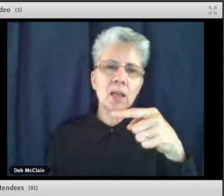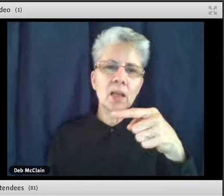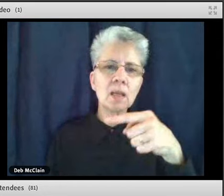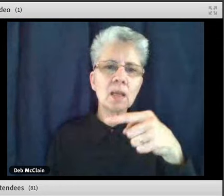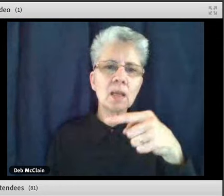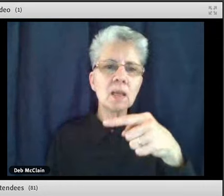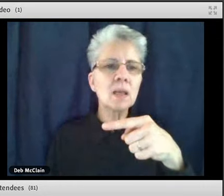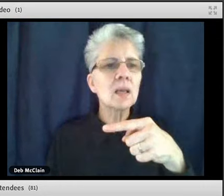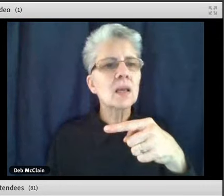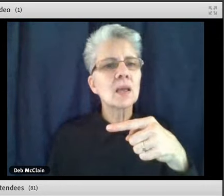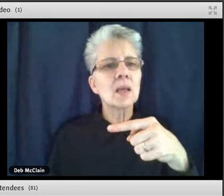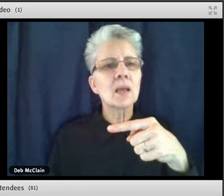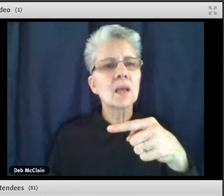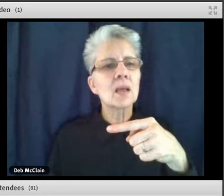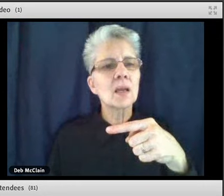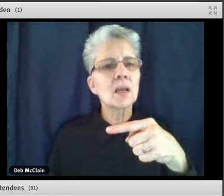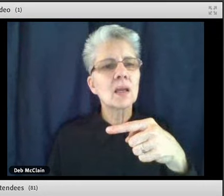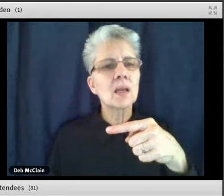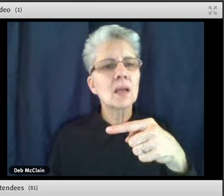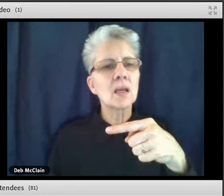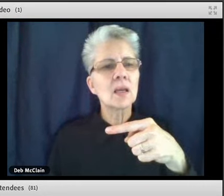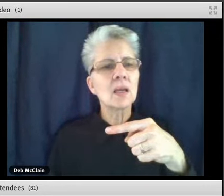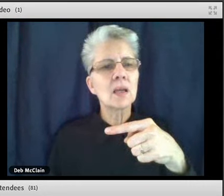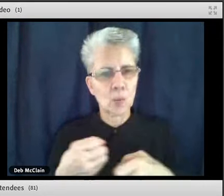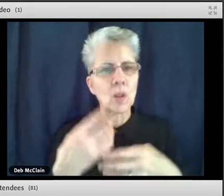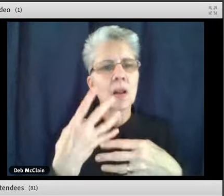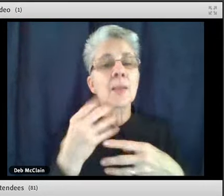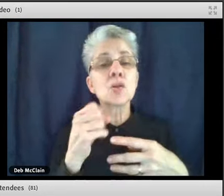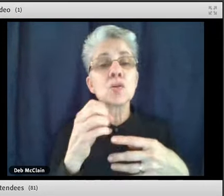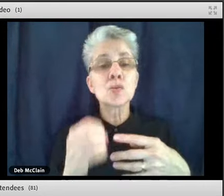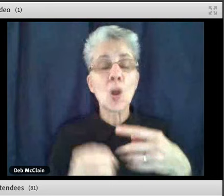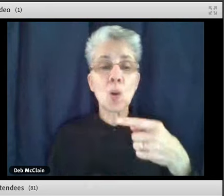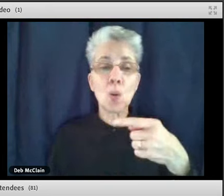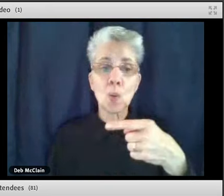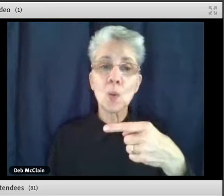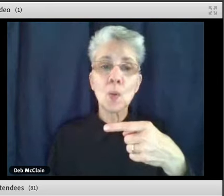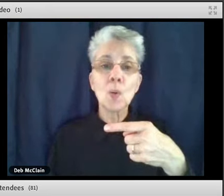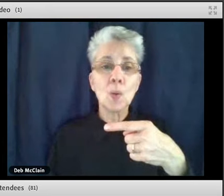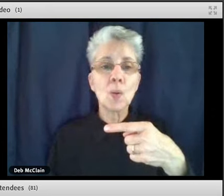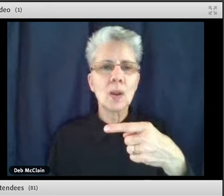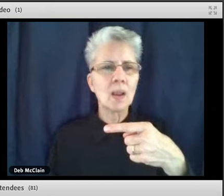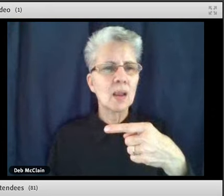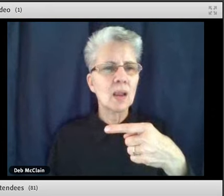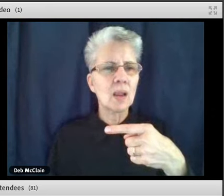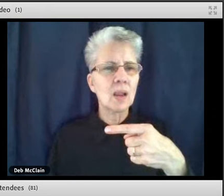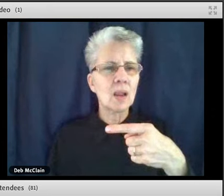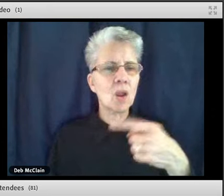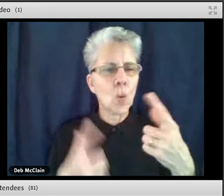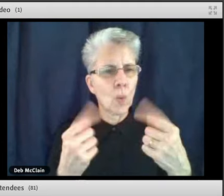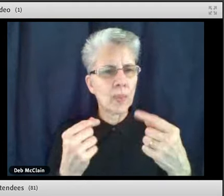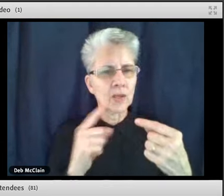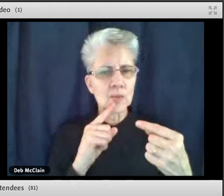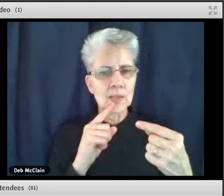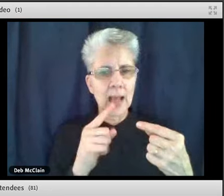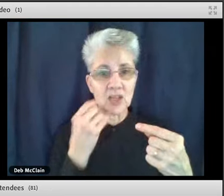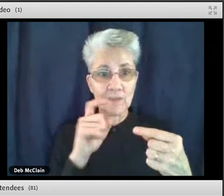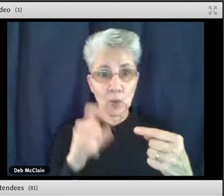Here's the claim, here's the rating, and then they actually give you the article and the origin of the article.